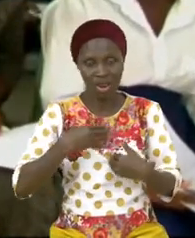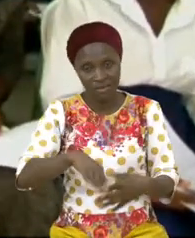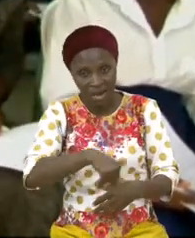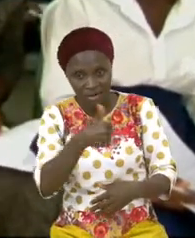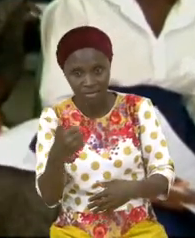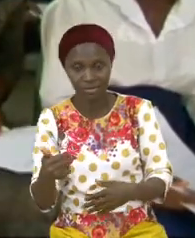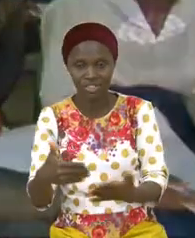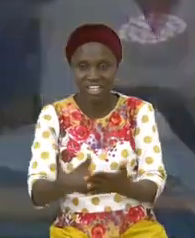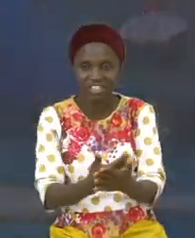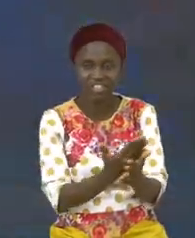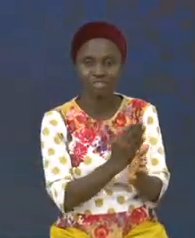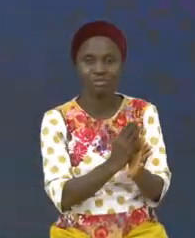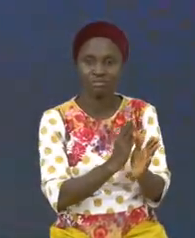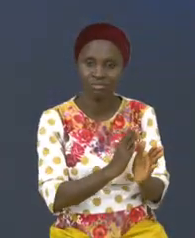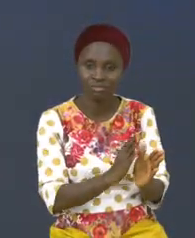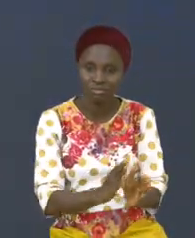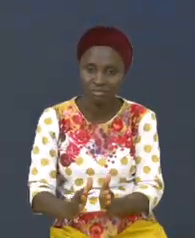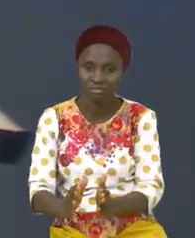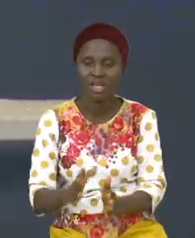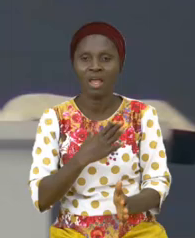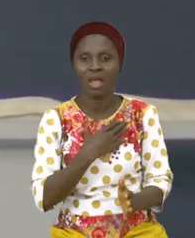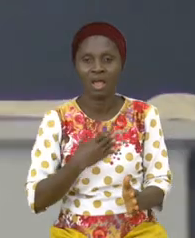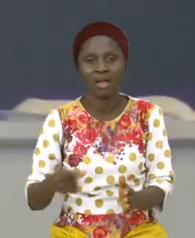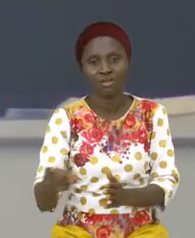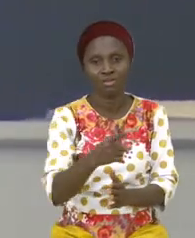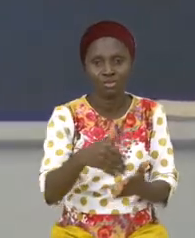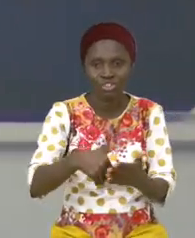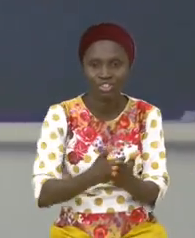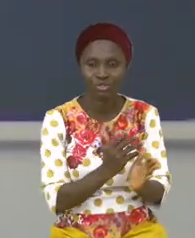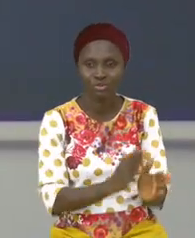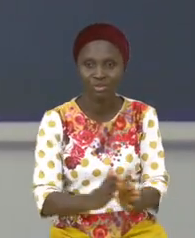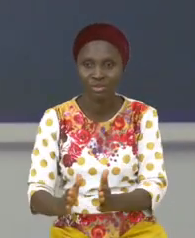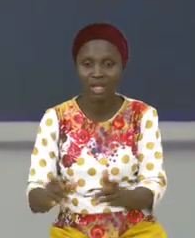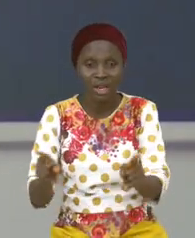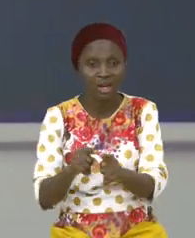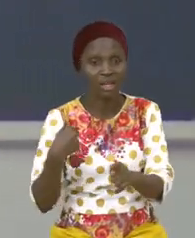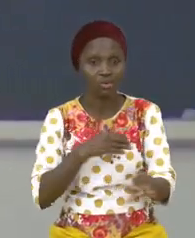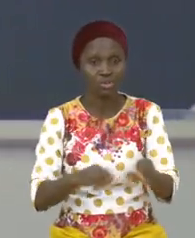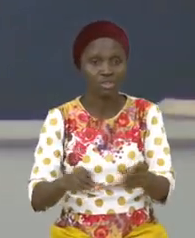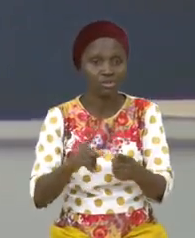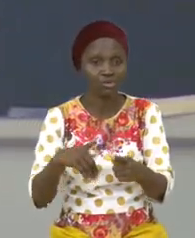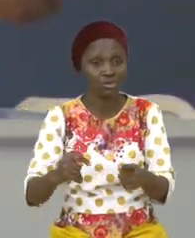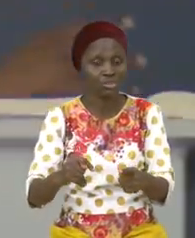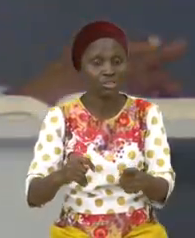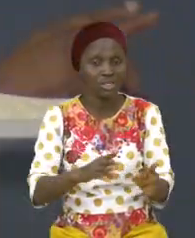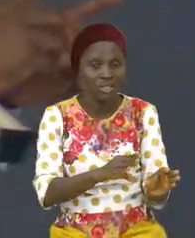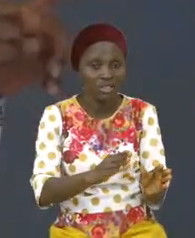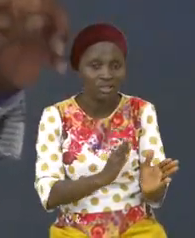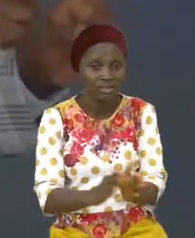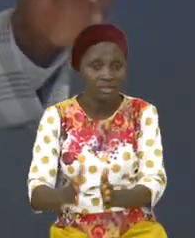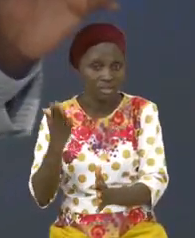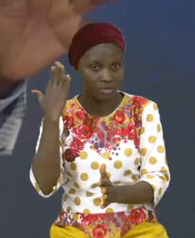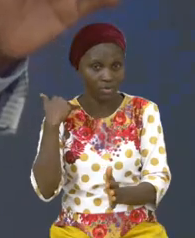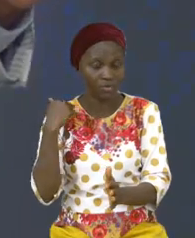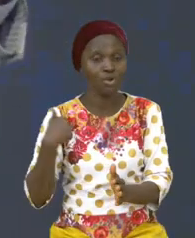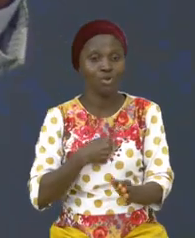and this new search, like we did for the search before, and we enable them. We do